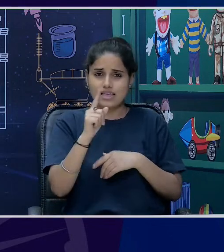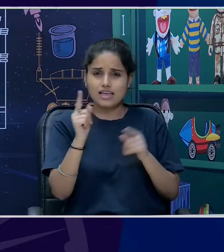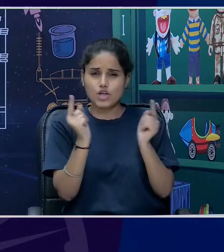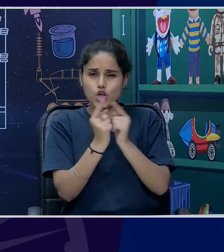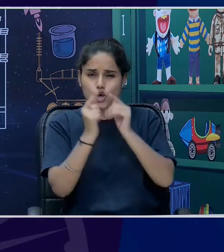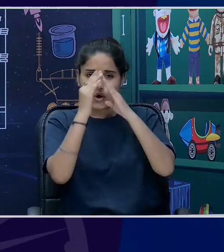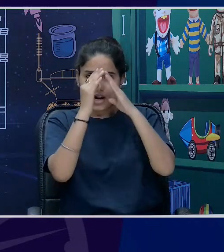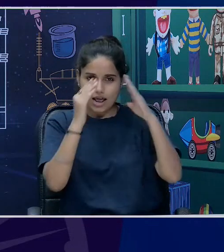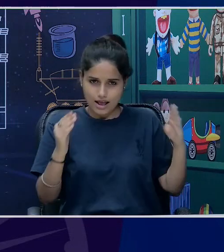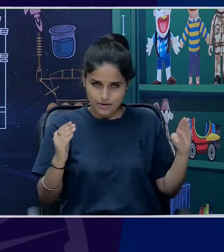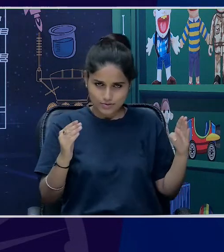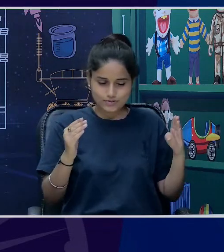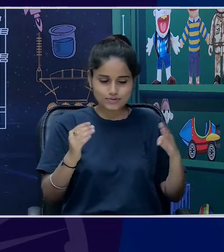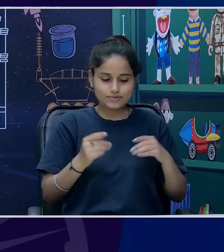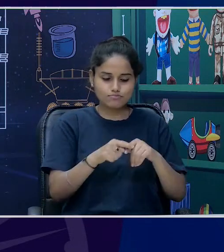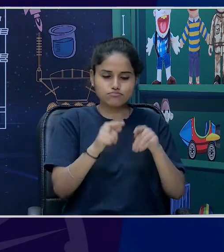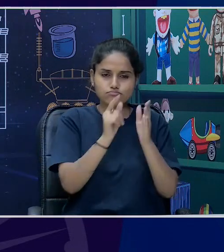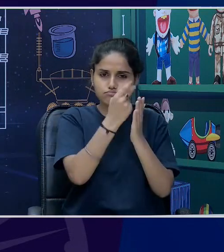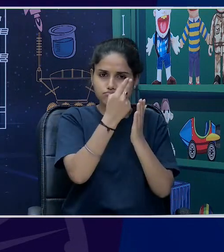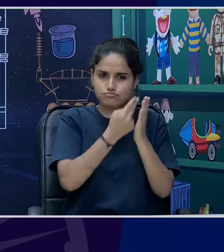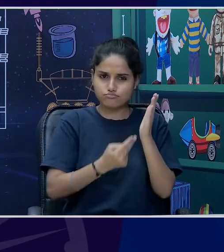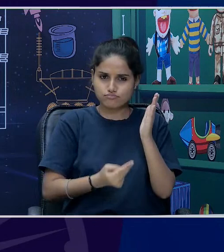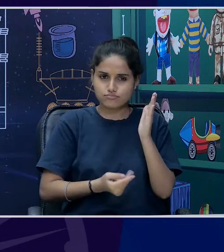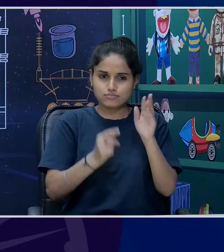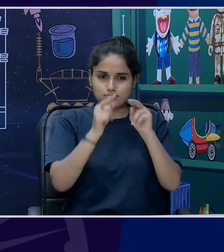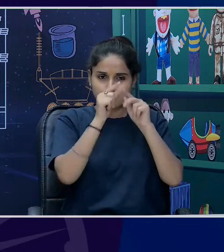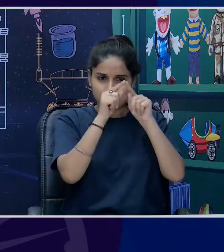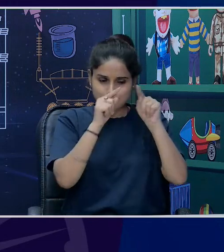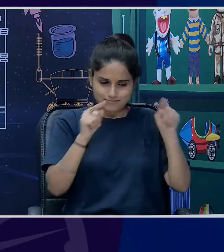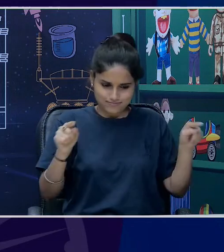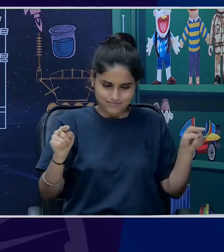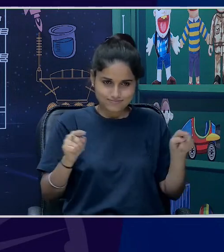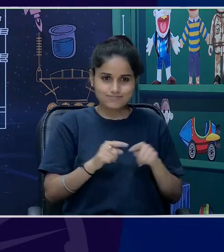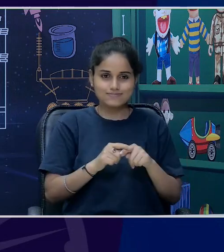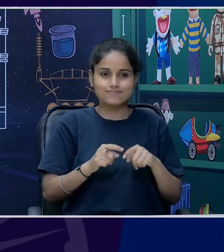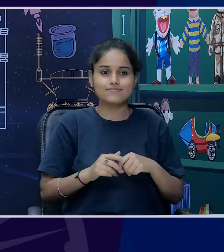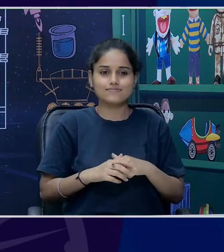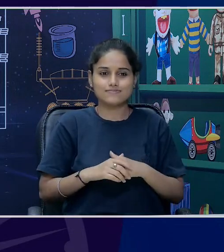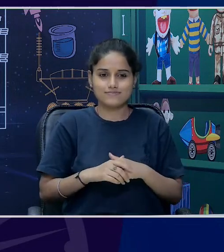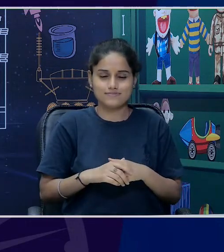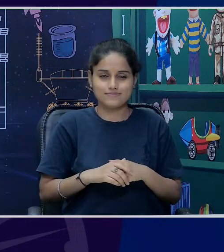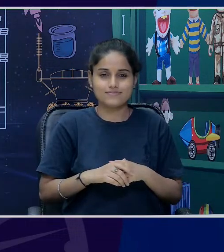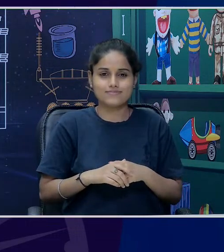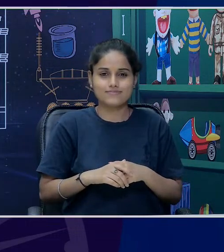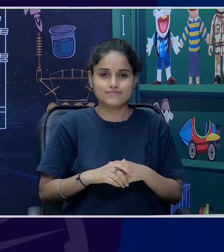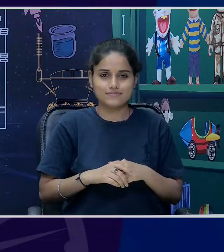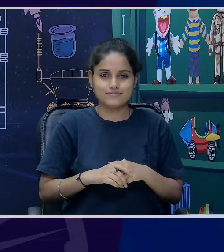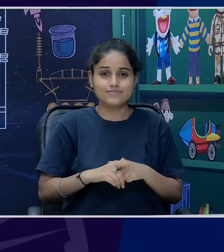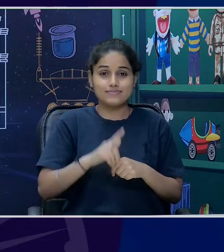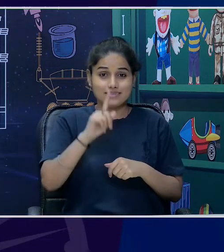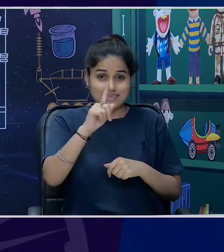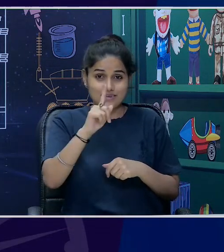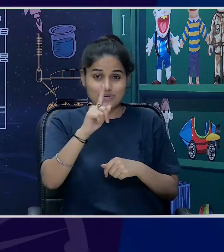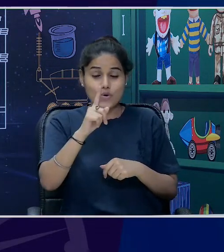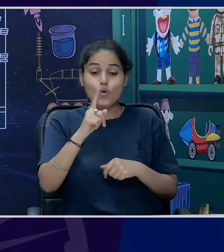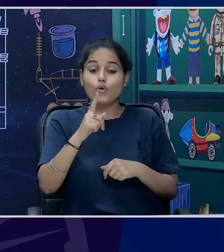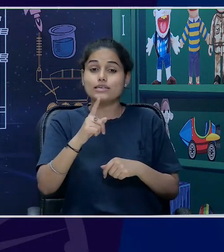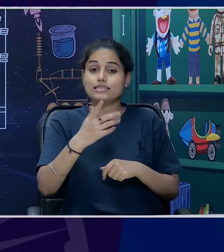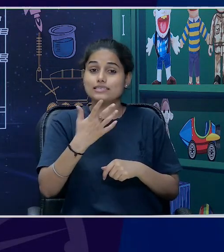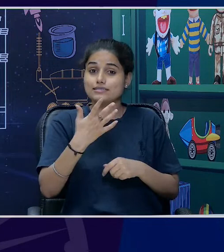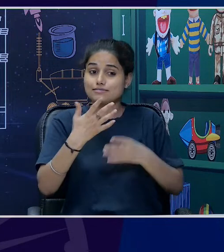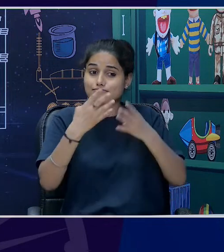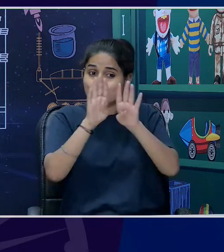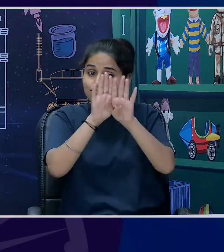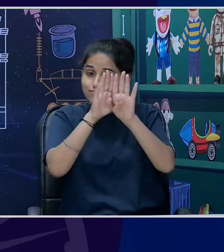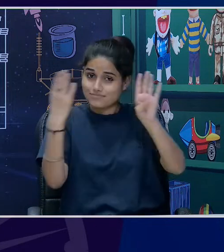house. One little house. You have to be a little quick. One little house with Okay. one green door.